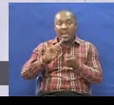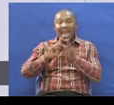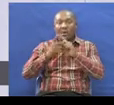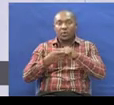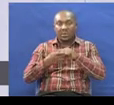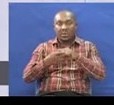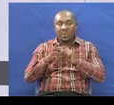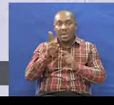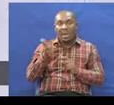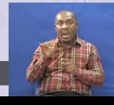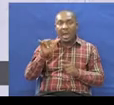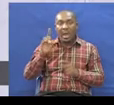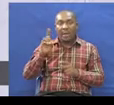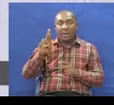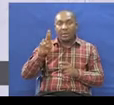hydrochloric